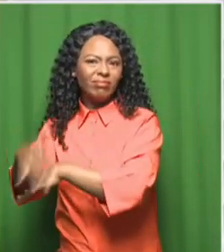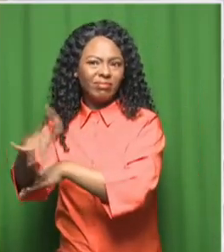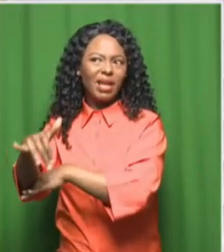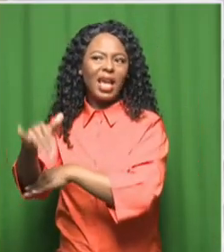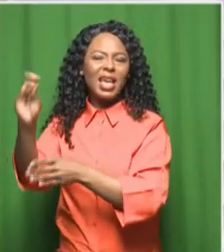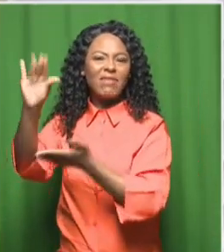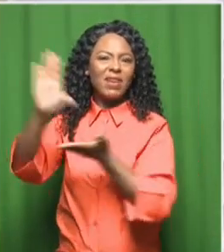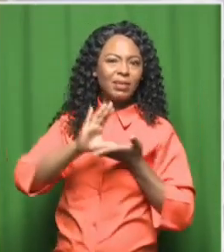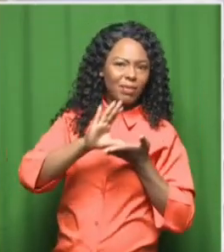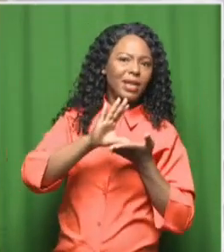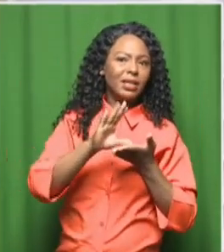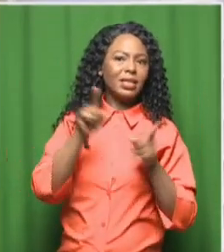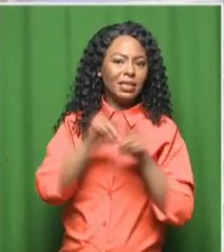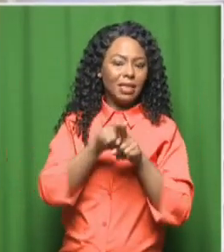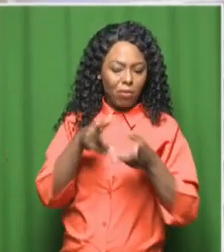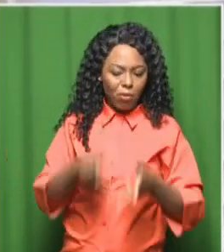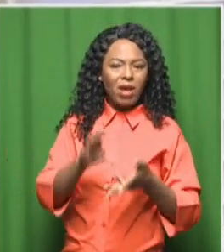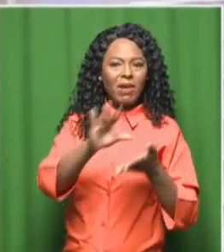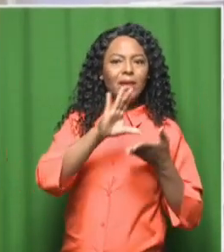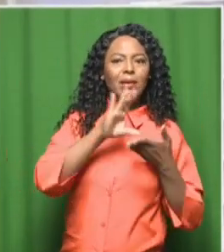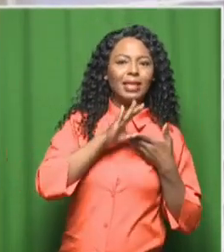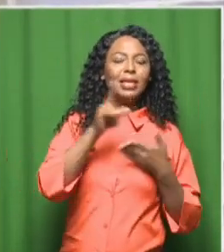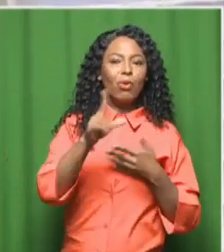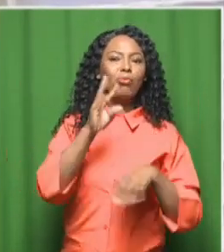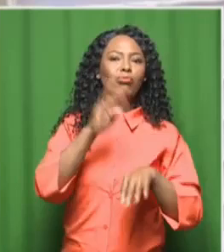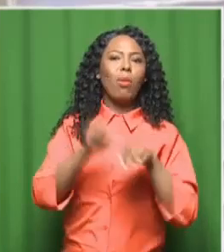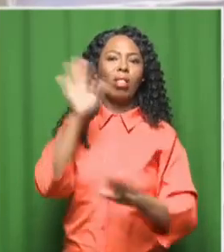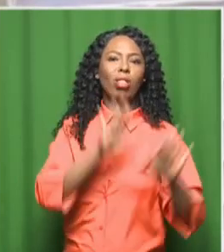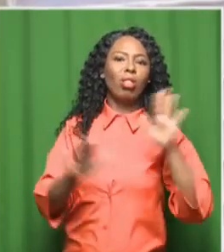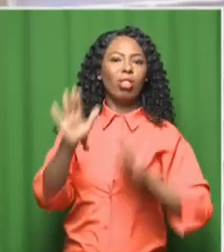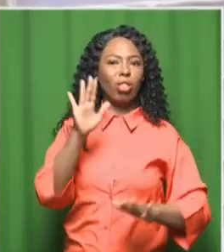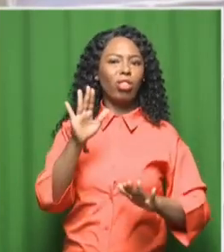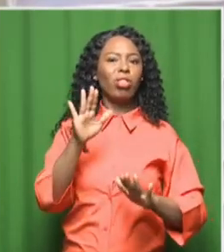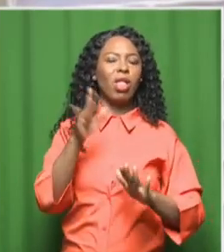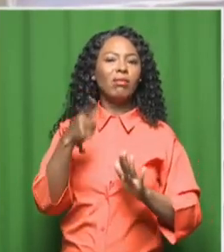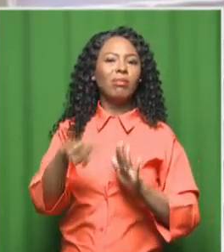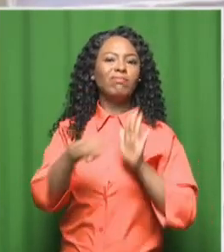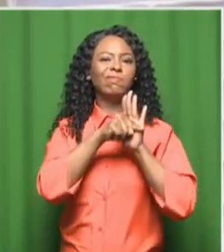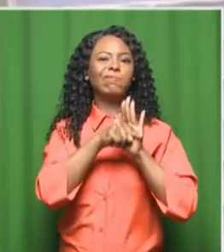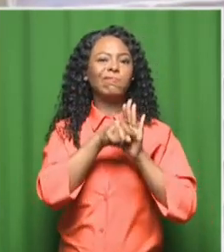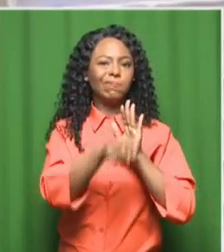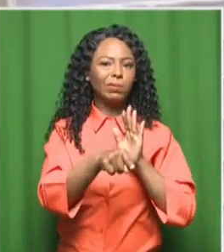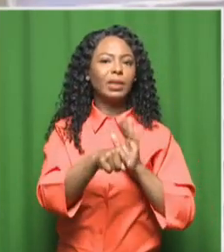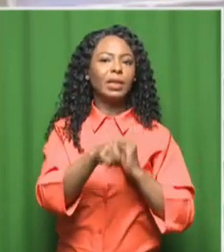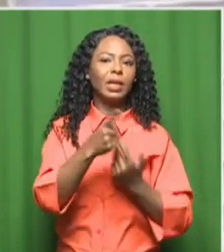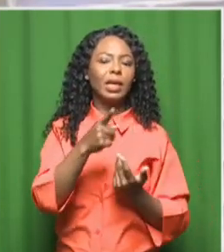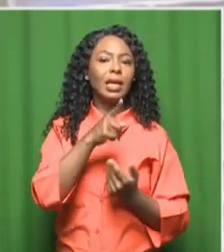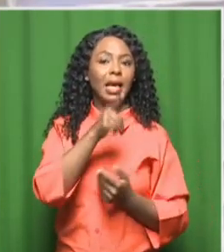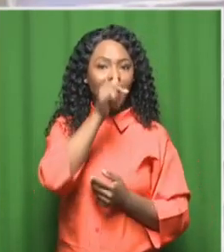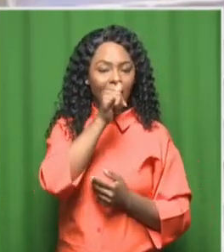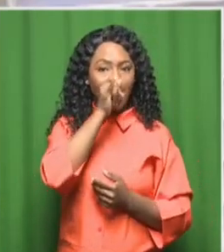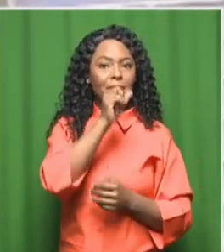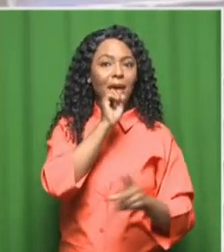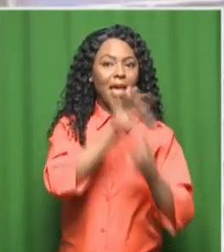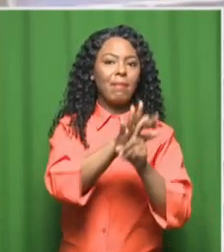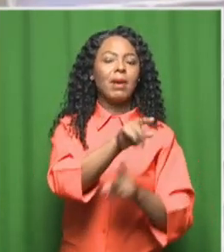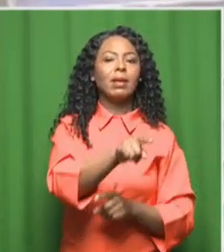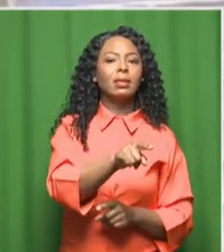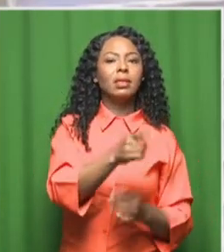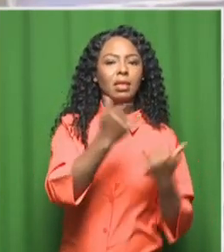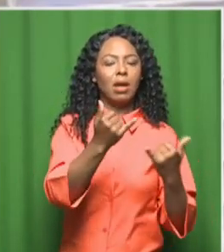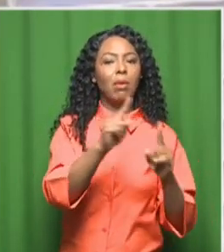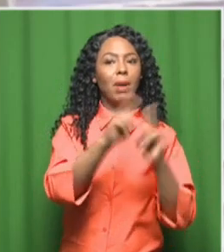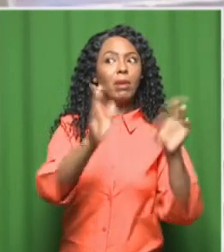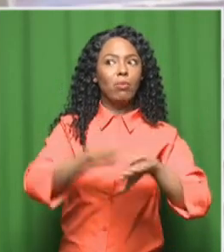business has to be looked at. So thankfully, we have had a few successes when it comes to things like visas and stuff like that, but we need a lot